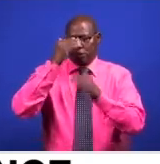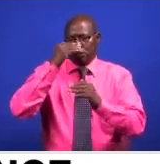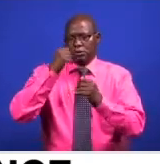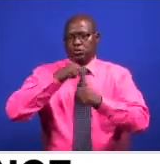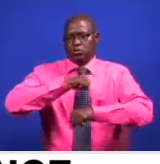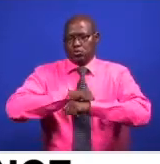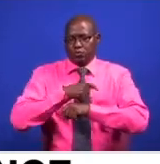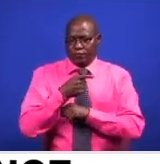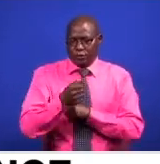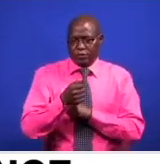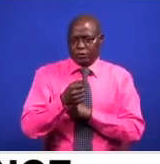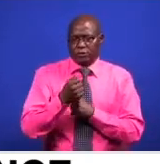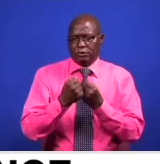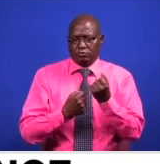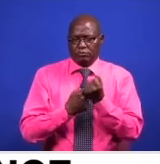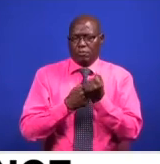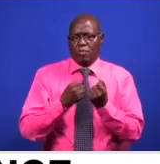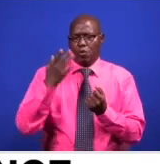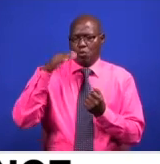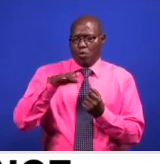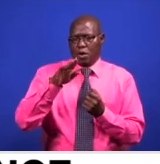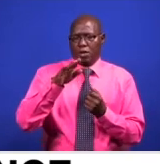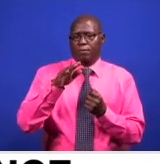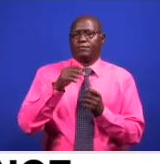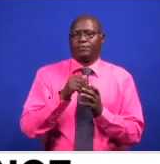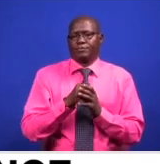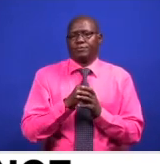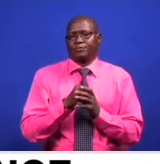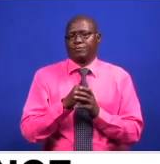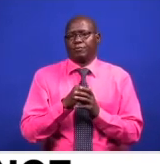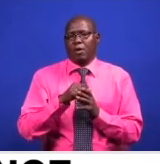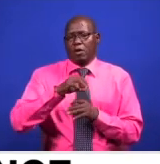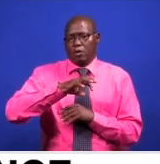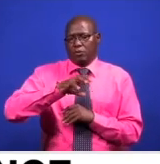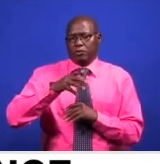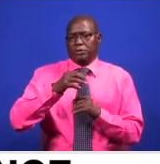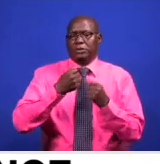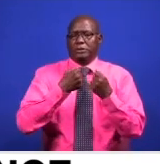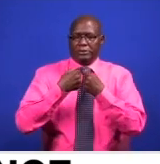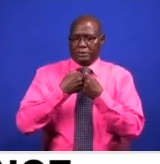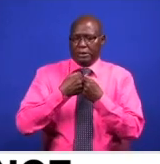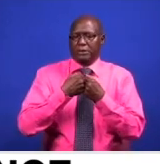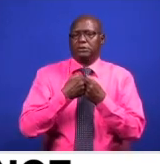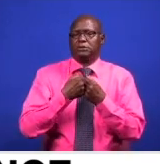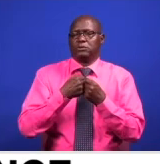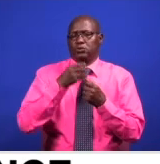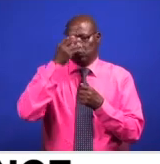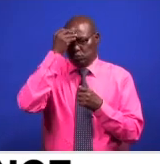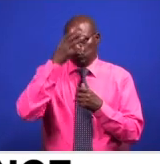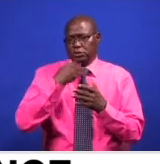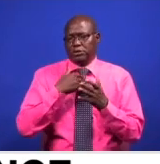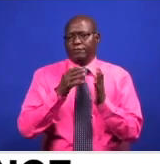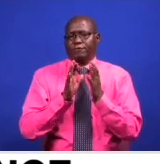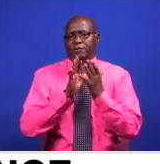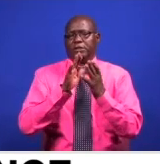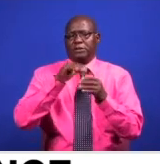from Kwale County, I beg your pardon, as well as assess the challenges that students are facing during the ongoing drought throughout the